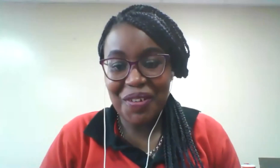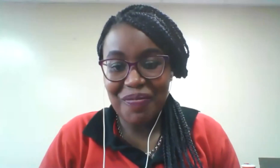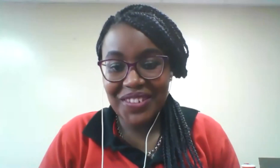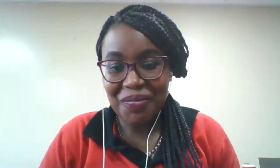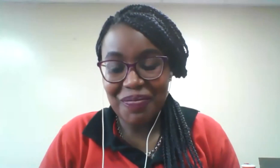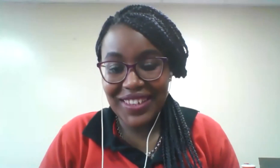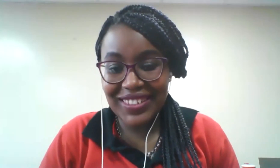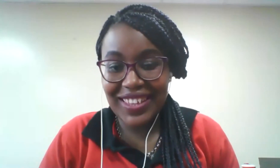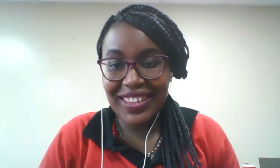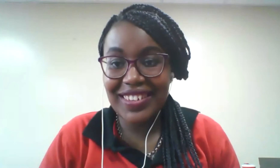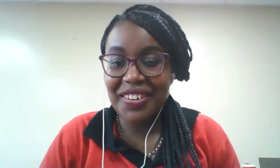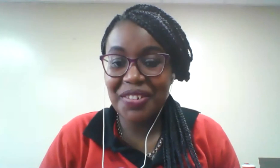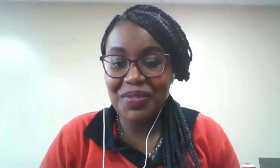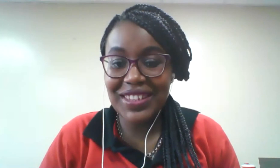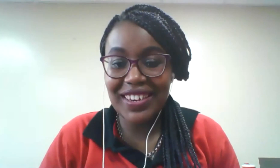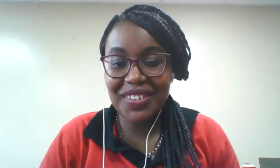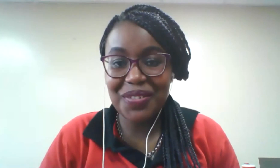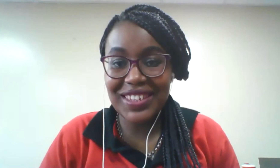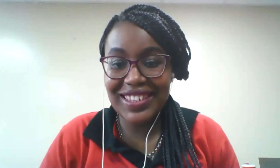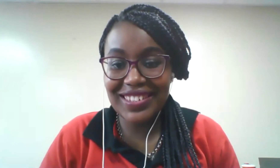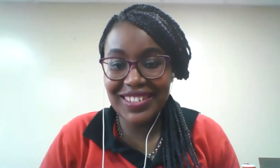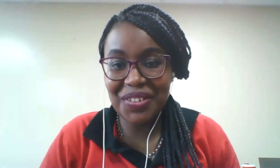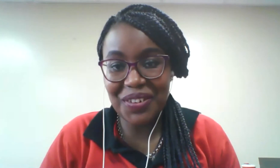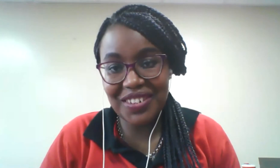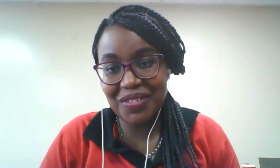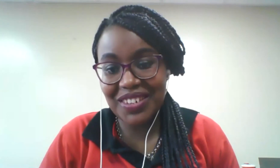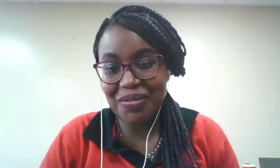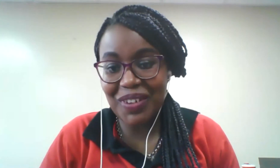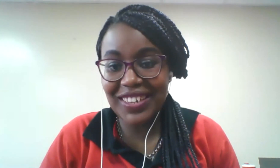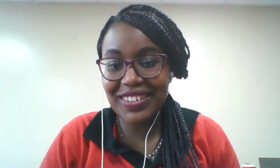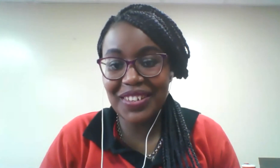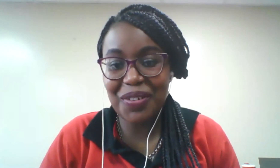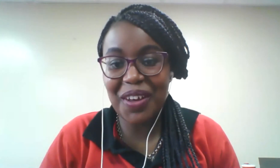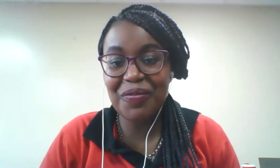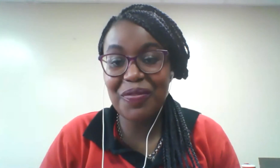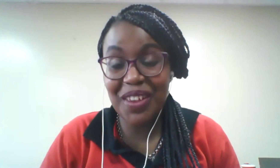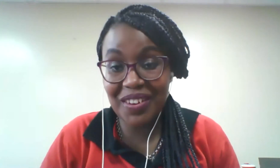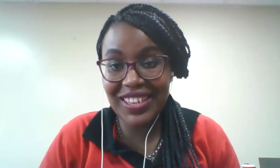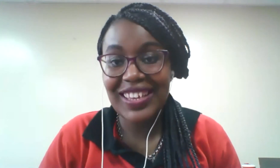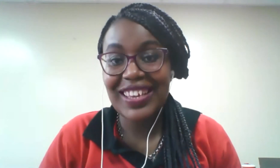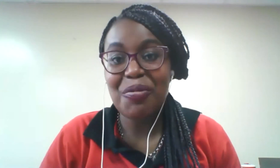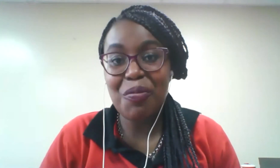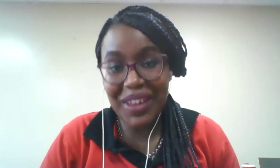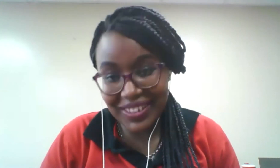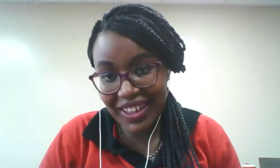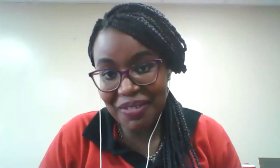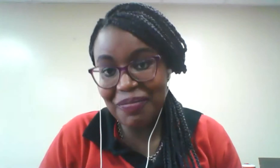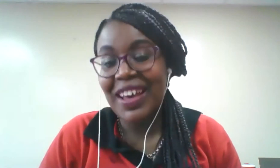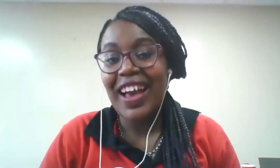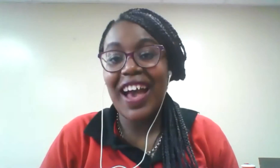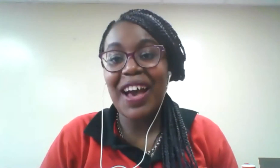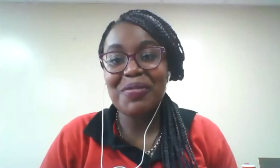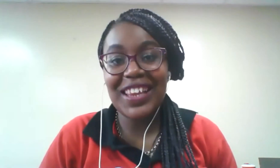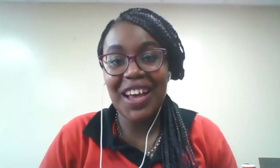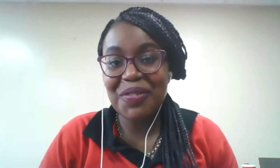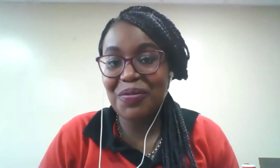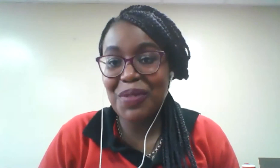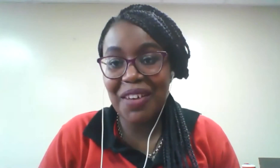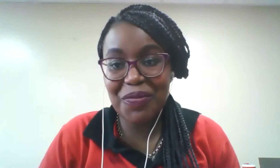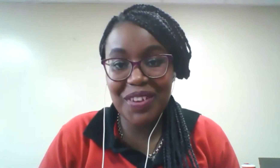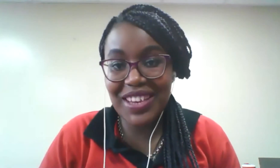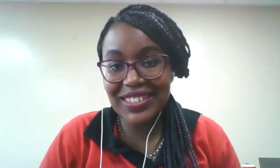you very much, Mercy, and karibu sana to DEC 2021. You are very welcome. We